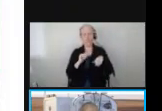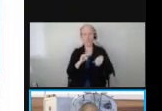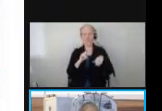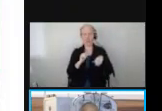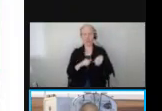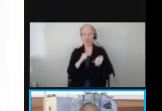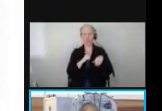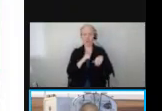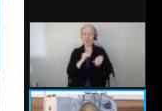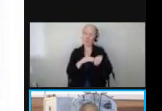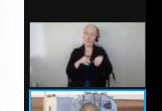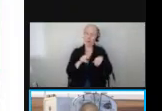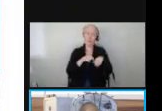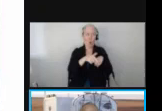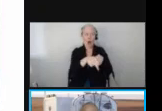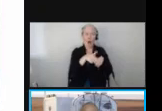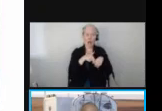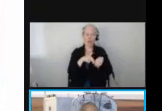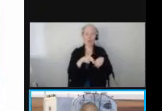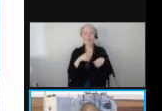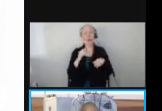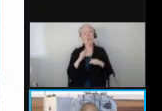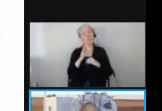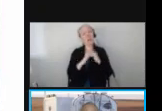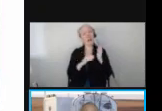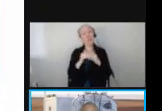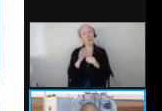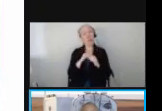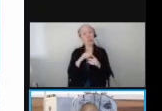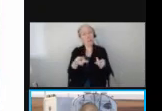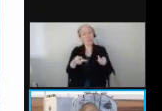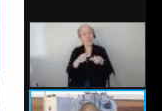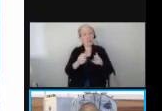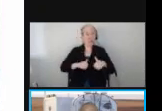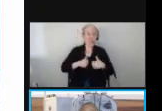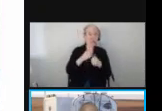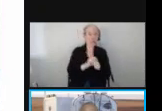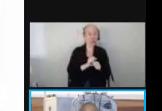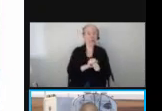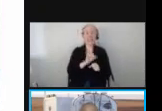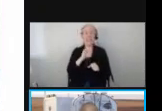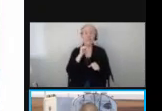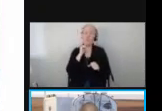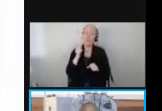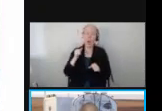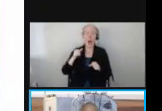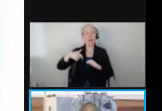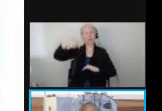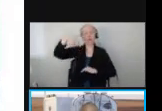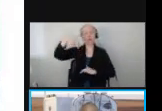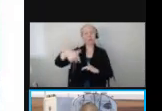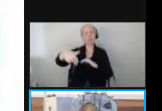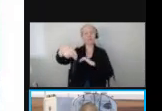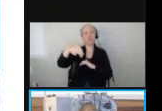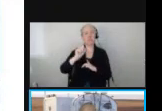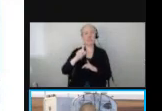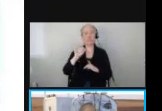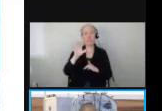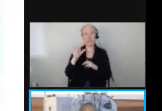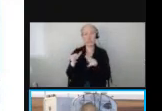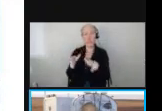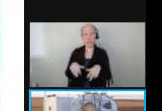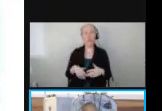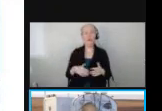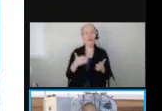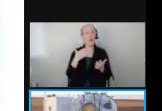gives us a comfortable environment to live and work when you're not doing a spacewalk. Gives you good physical recovery in between. When we took